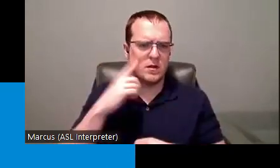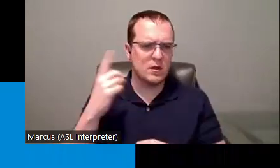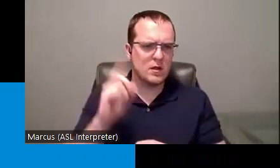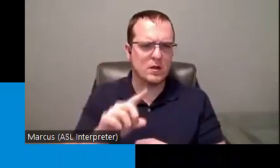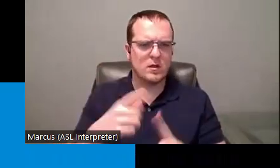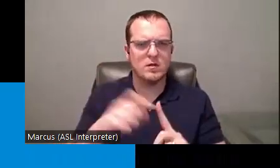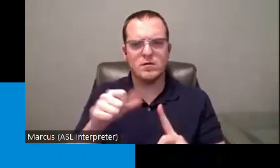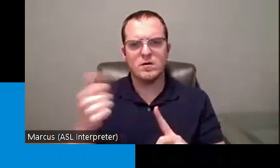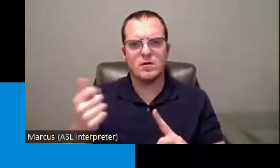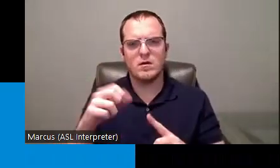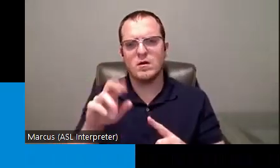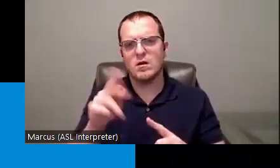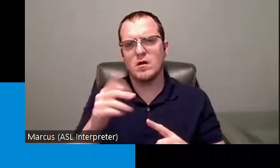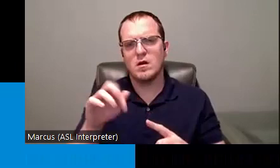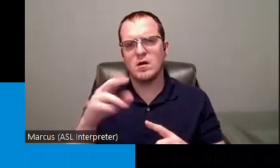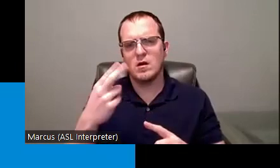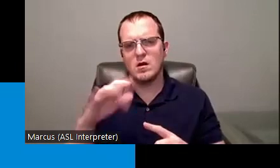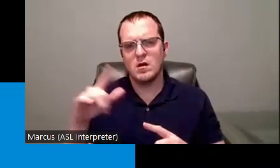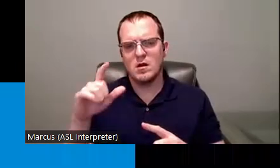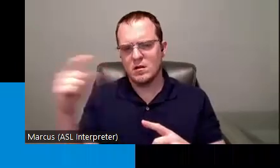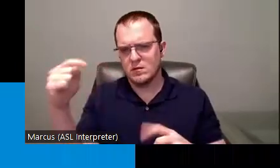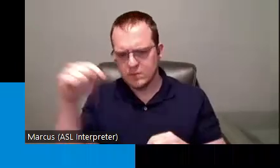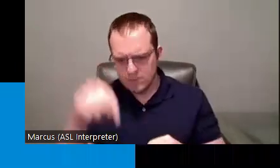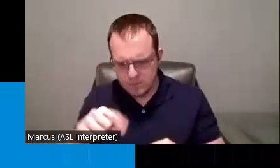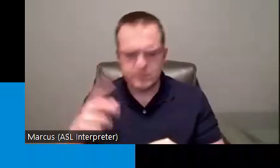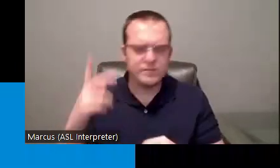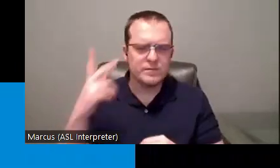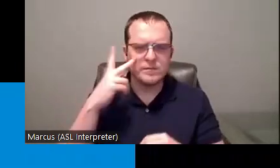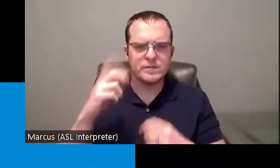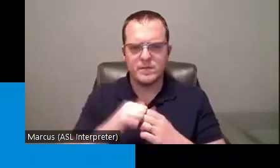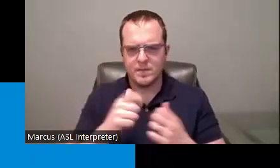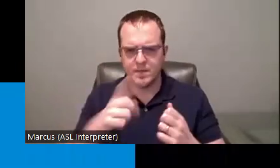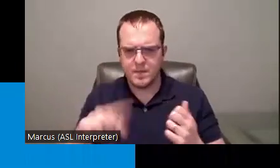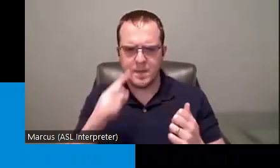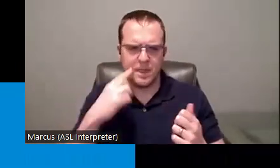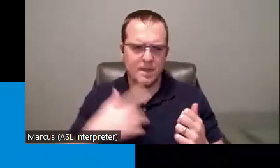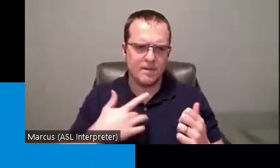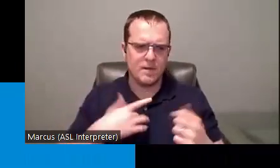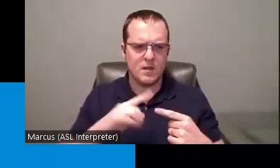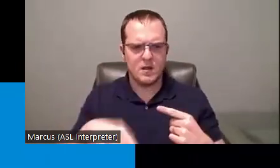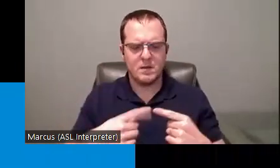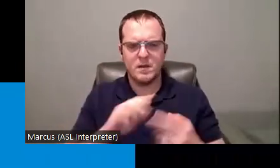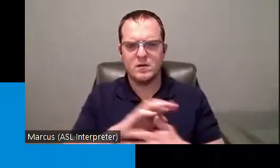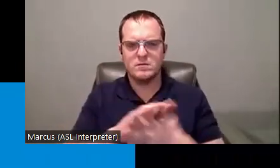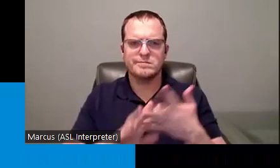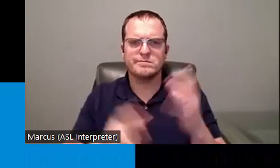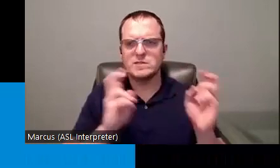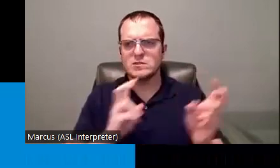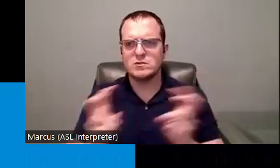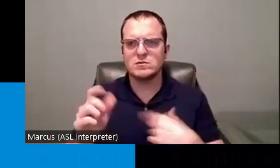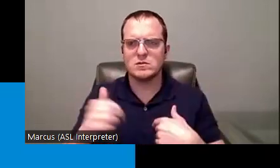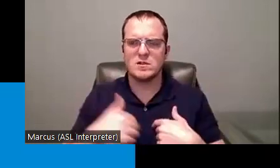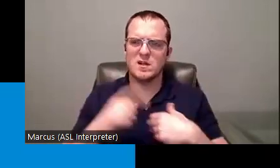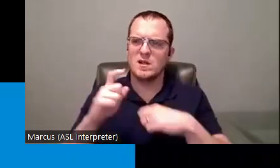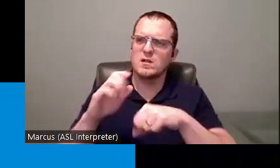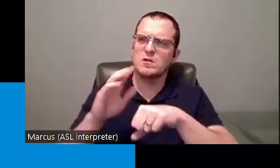the Upper Hill, Shenley Heights, to see how some of us felt about some of these issues. And I had to warn